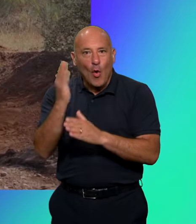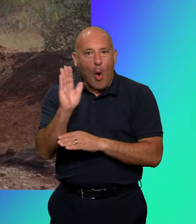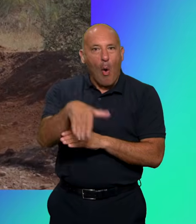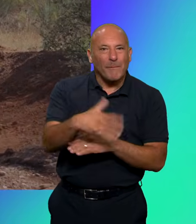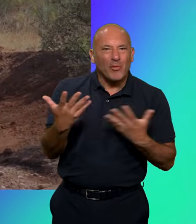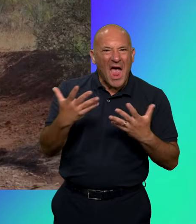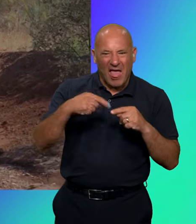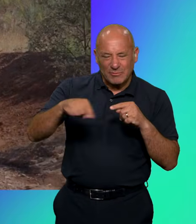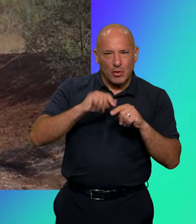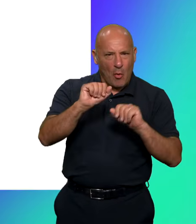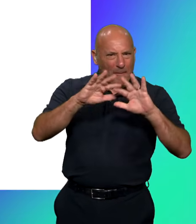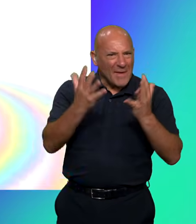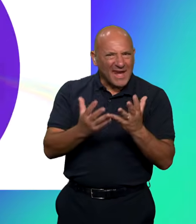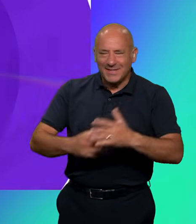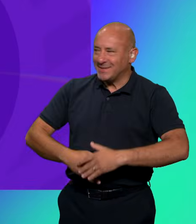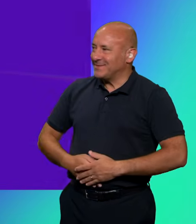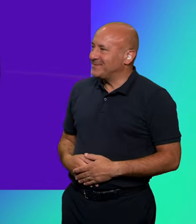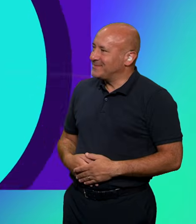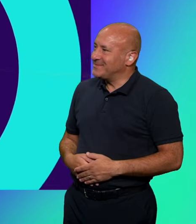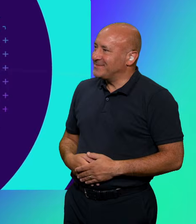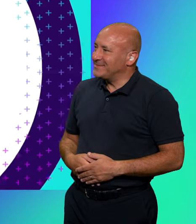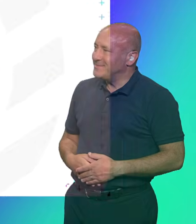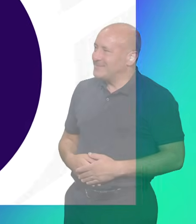in this week's Your Planet.